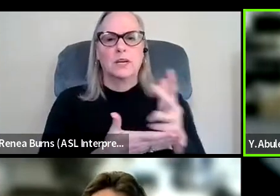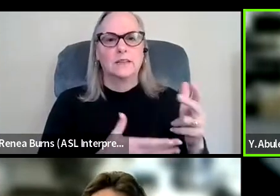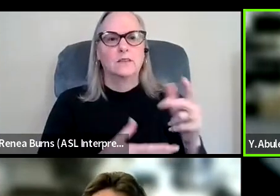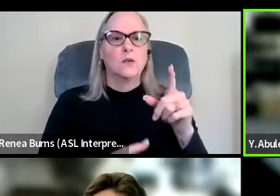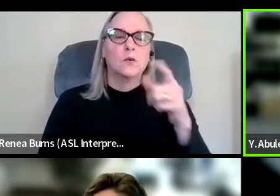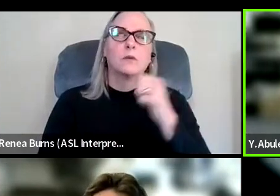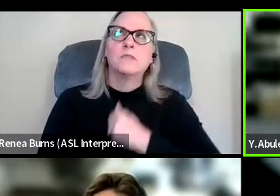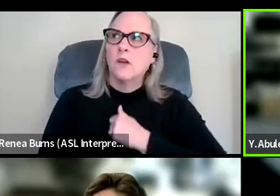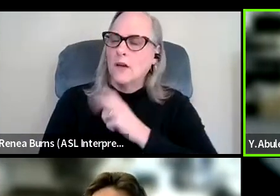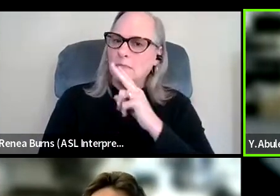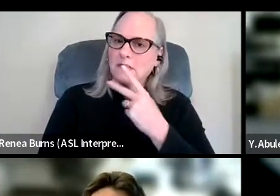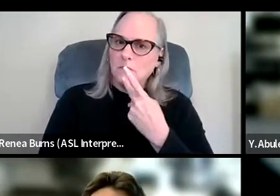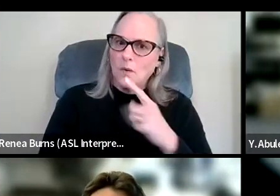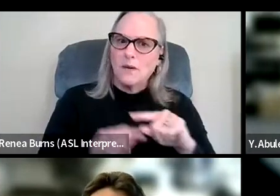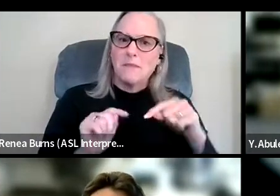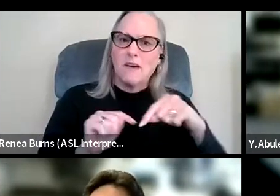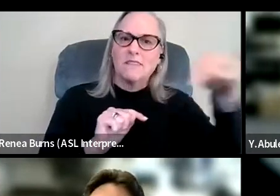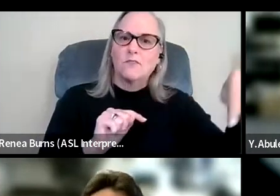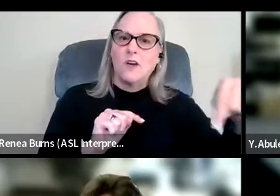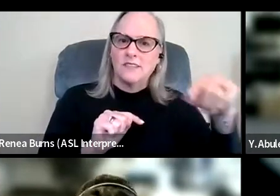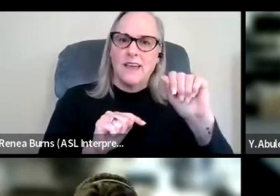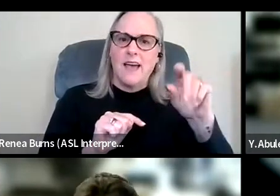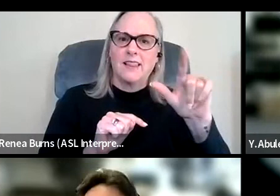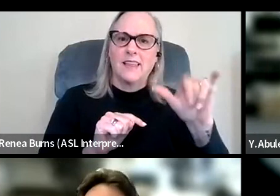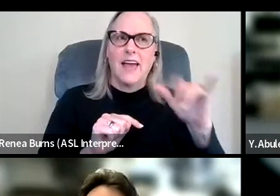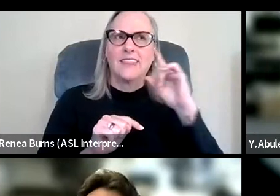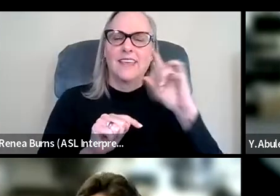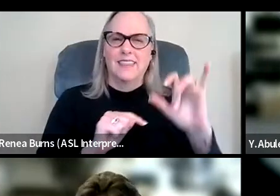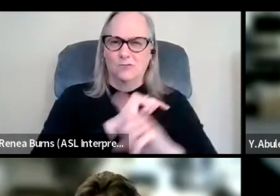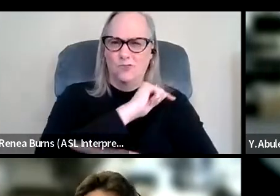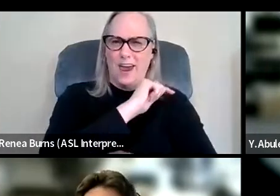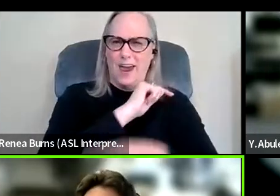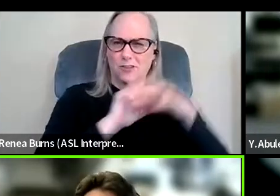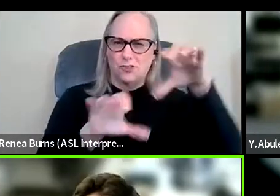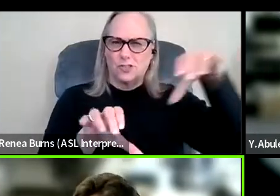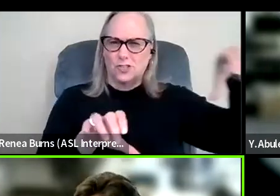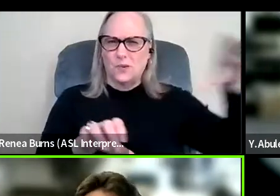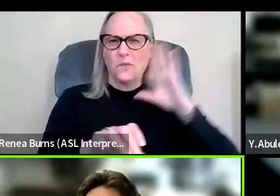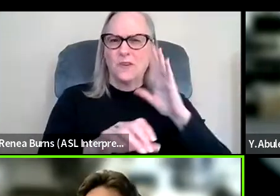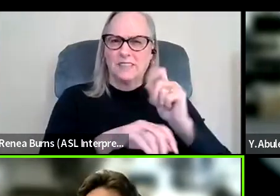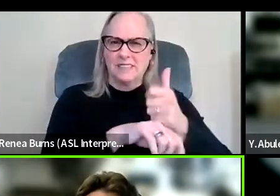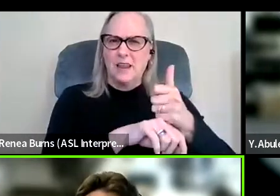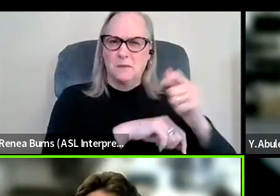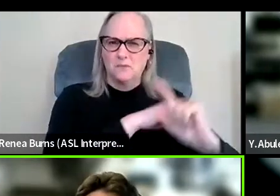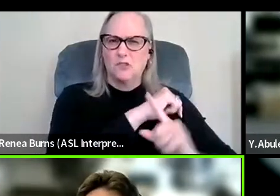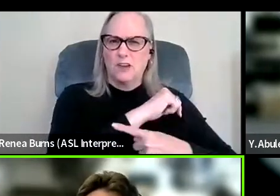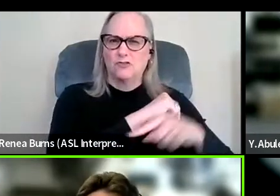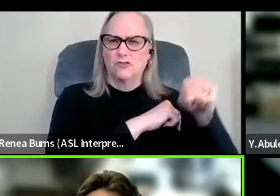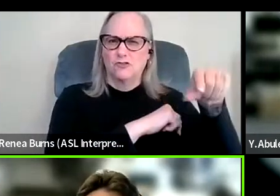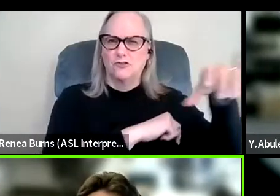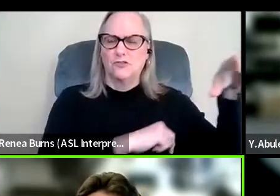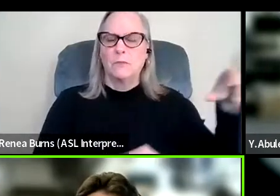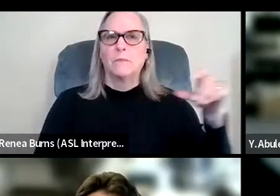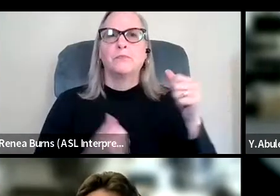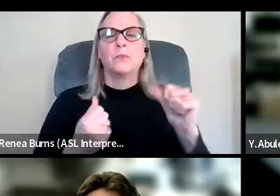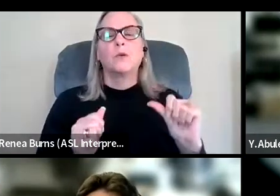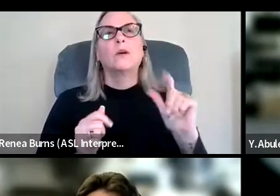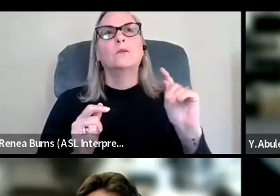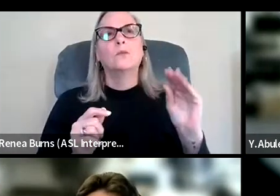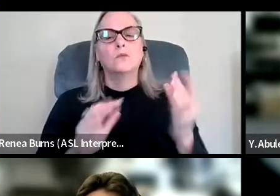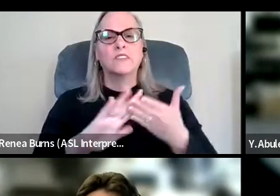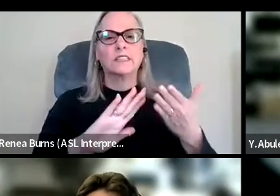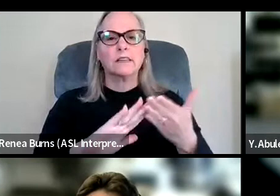about across the alley. That's actually where I think trash bins are going to go. We're trying to facilitate the flow